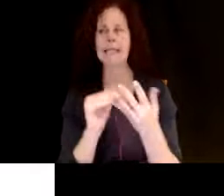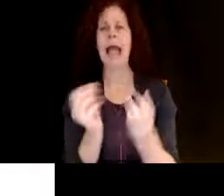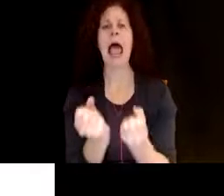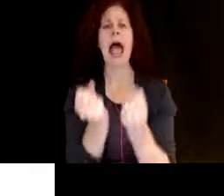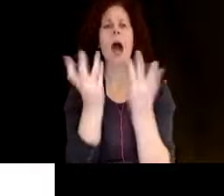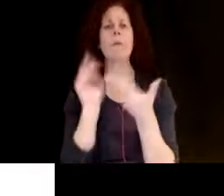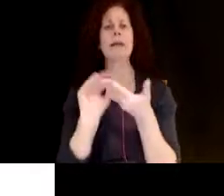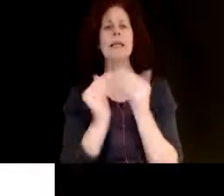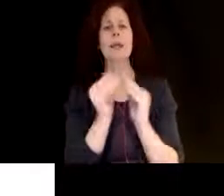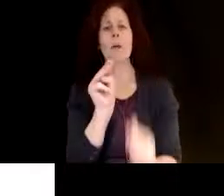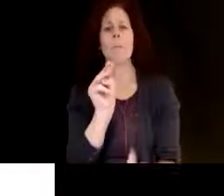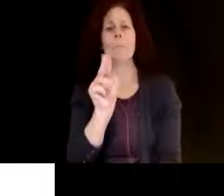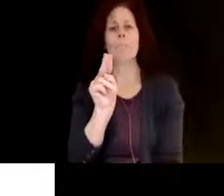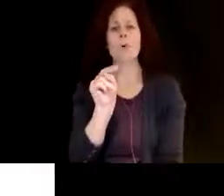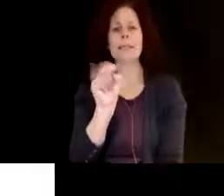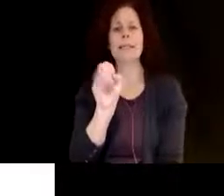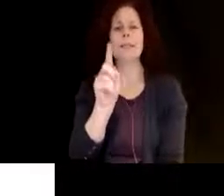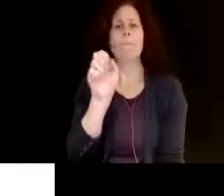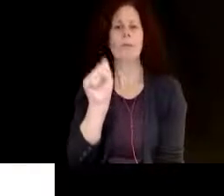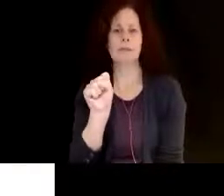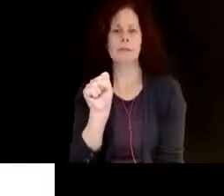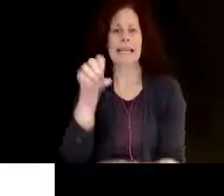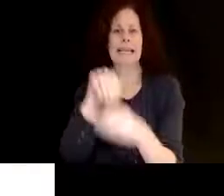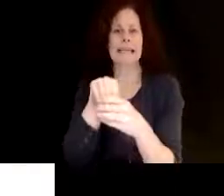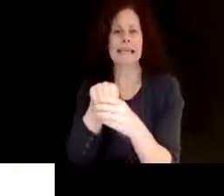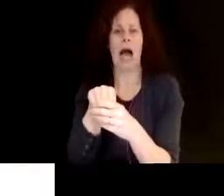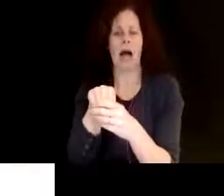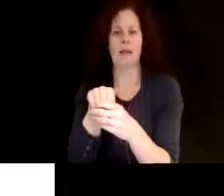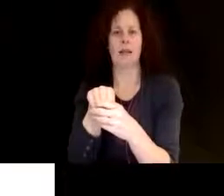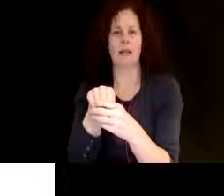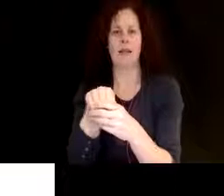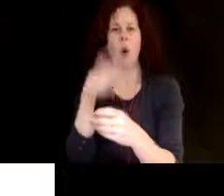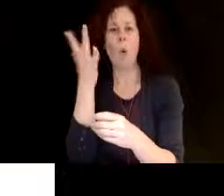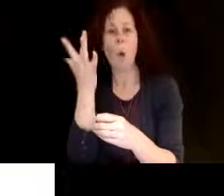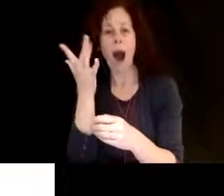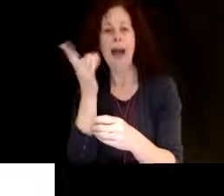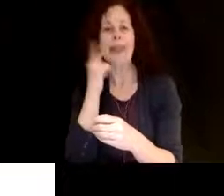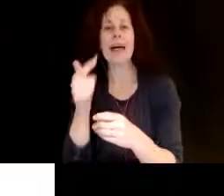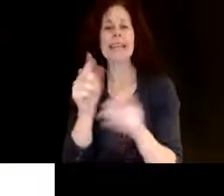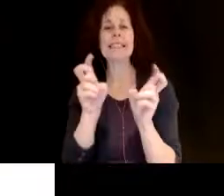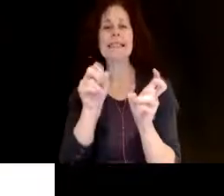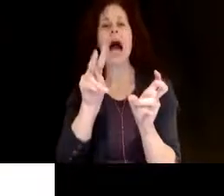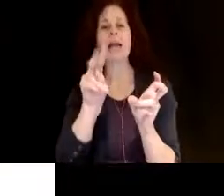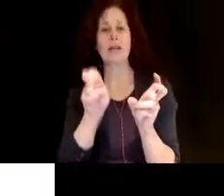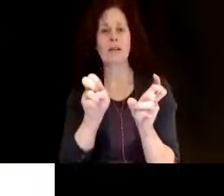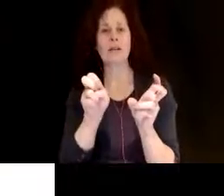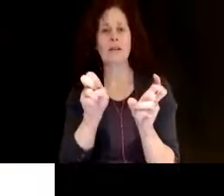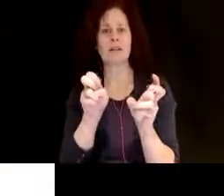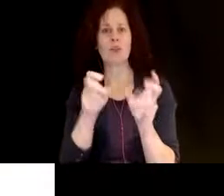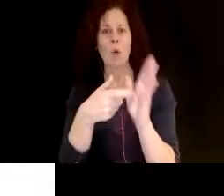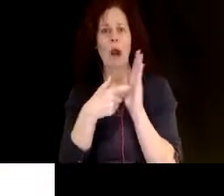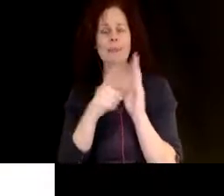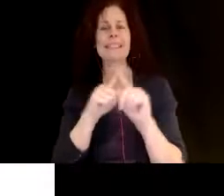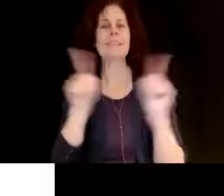because the Title II obligations differ depending on how large of an employer the municipality is. Next slide.